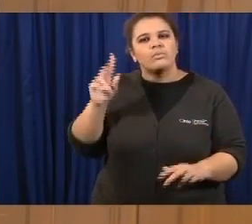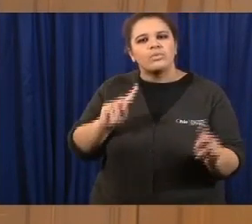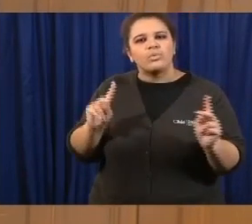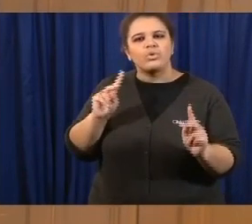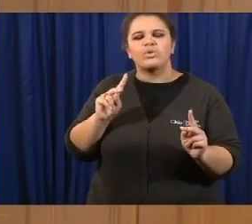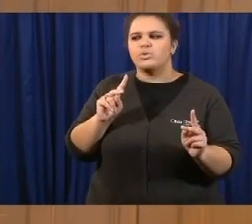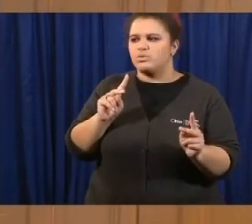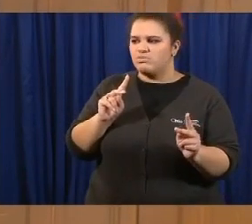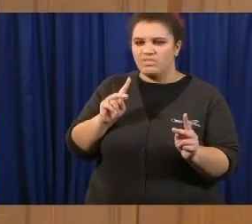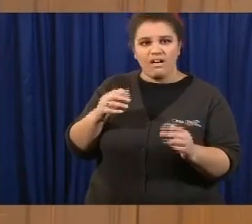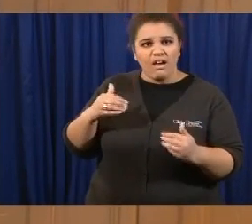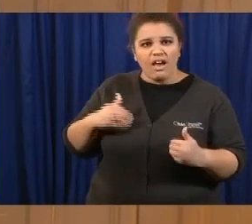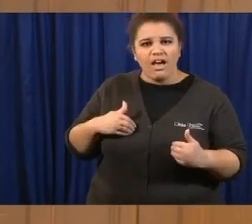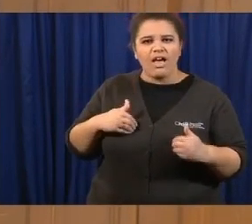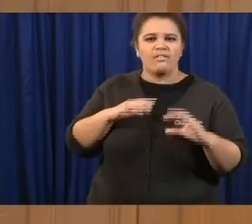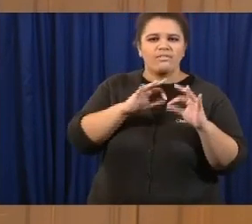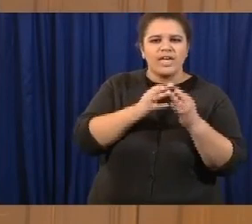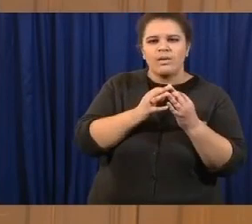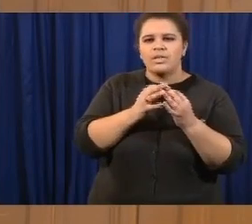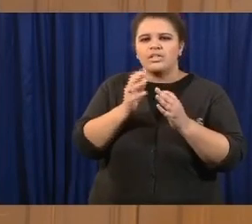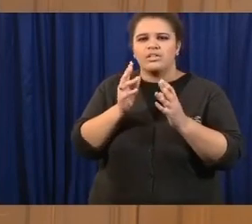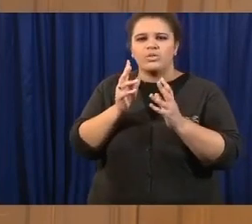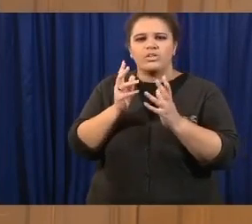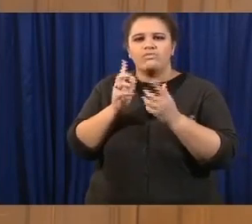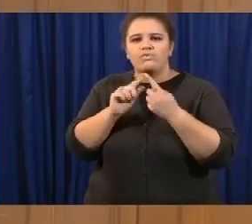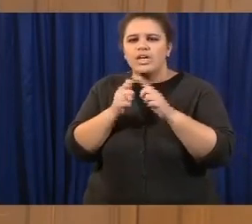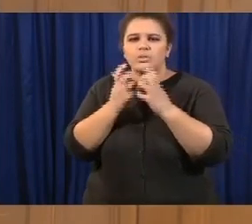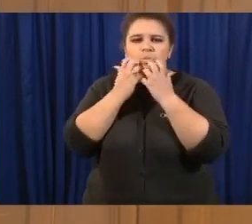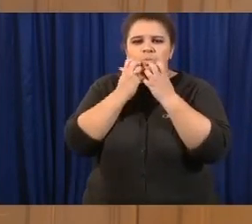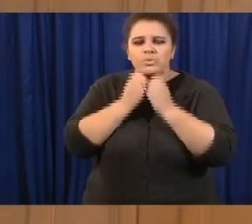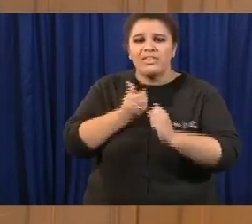nursing home for a test result for days?